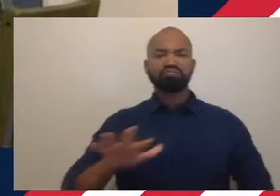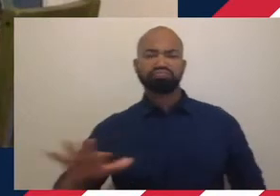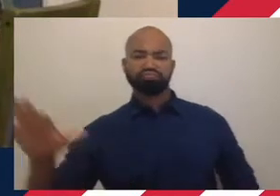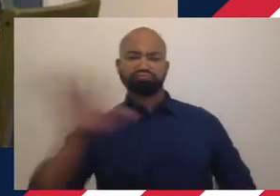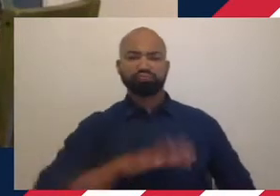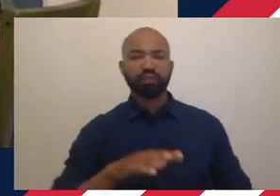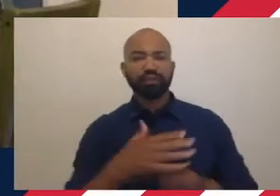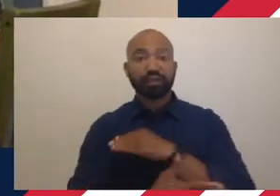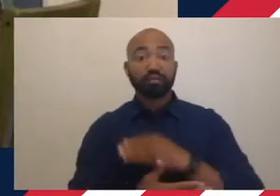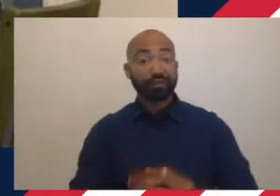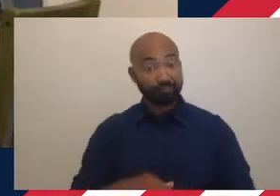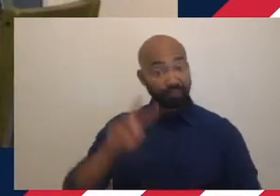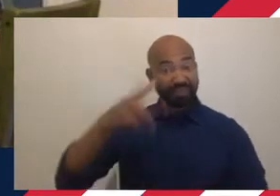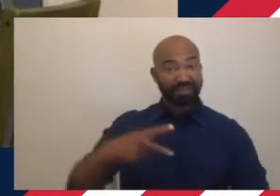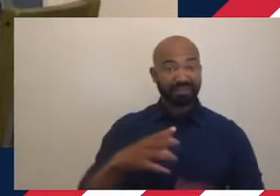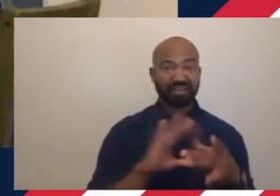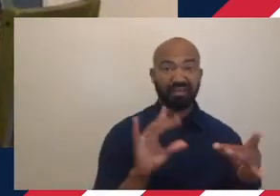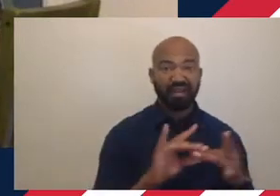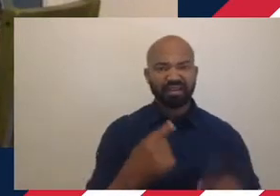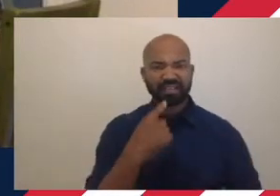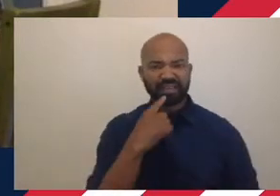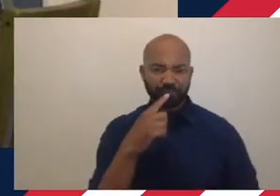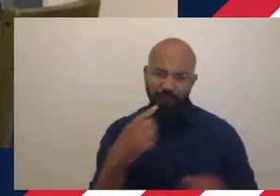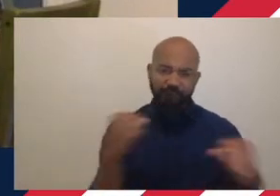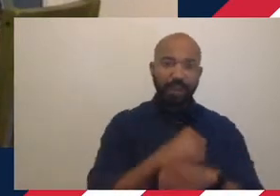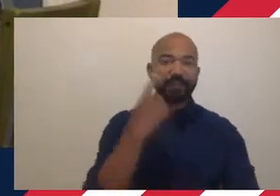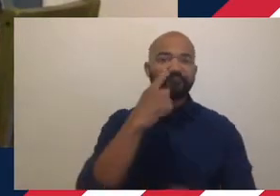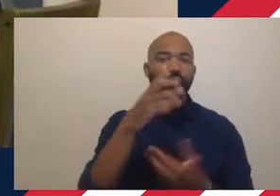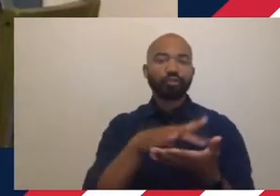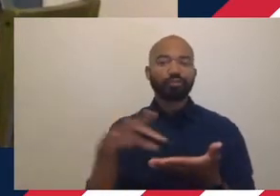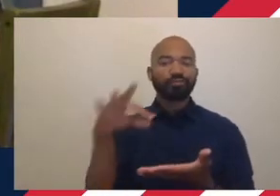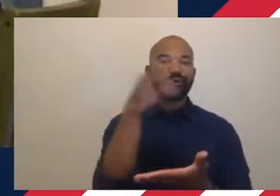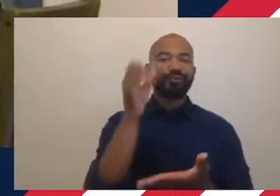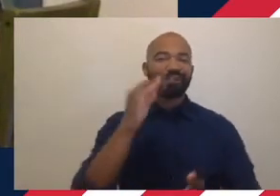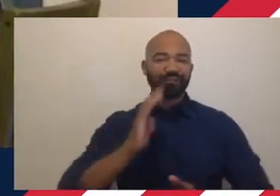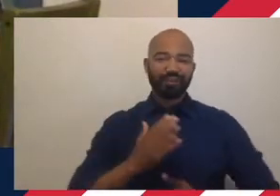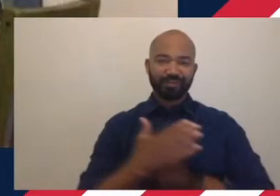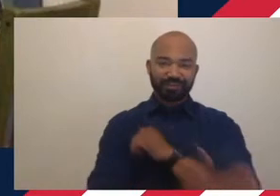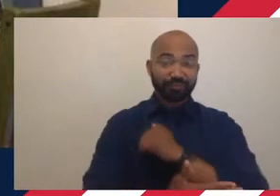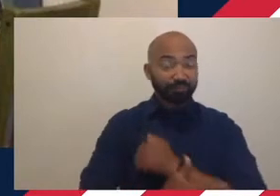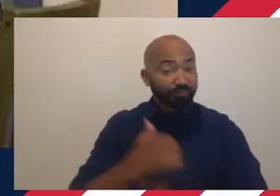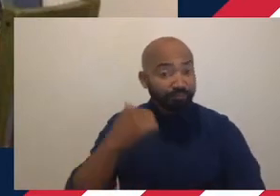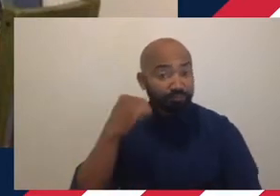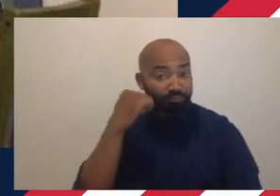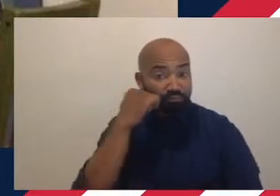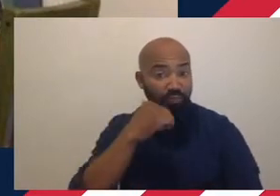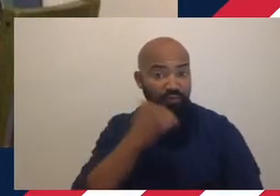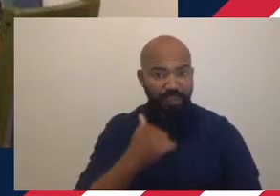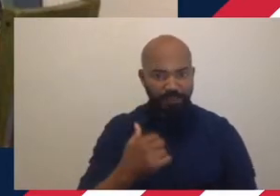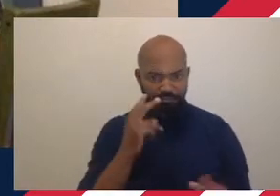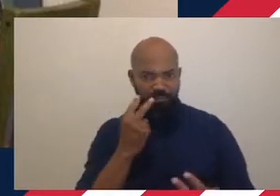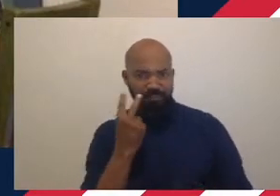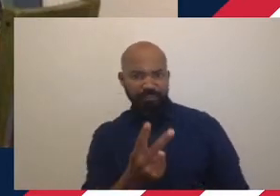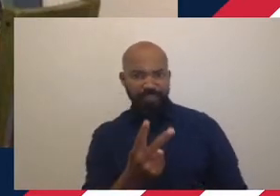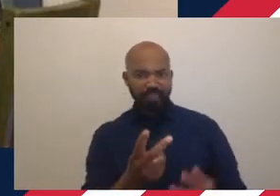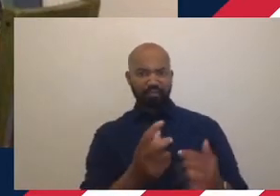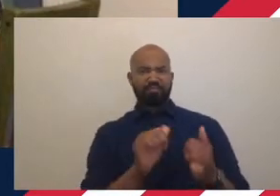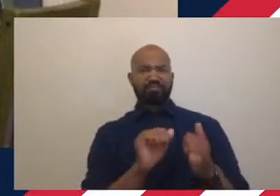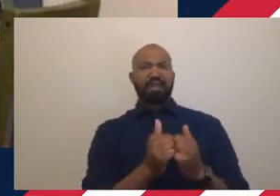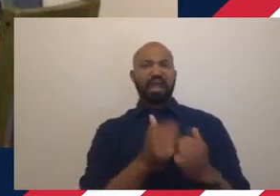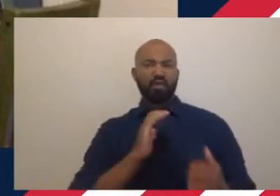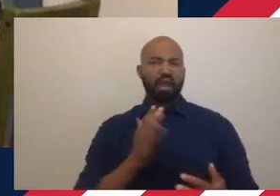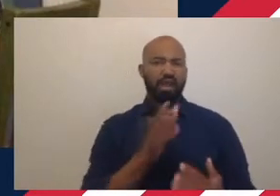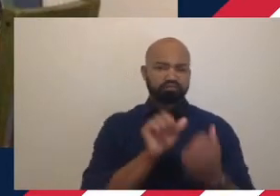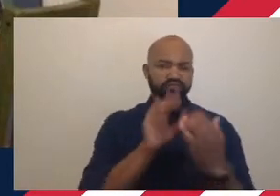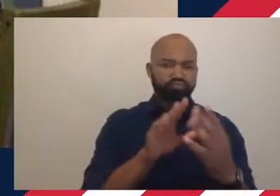are indeed in a fight for the soul of our nation. Every single day shows how stark of a choice America is facing. On one